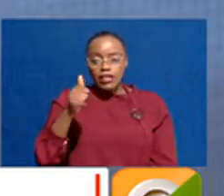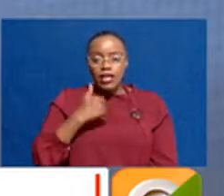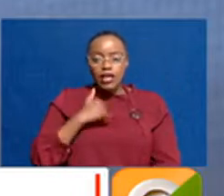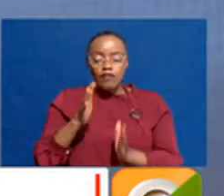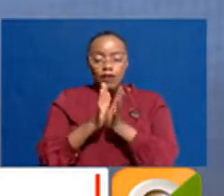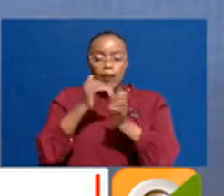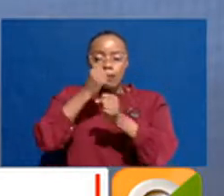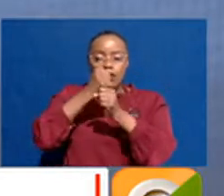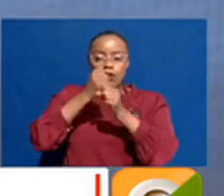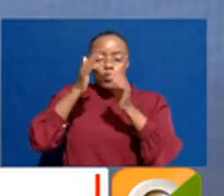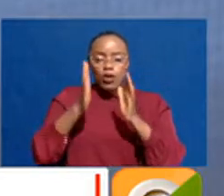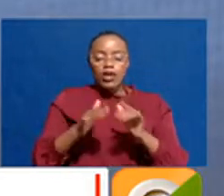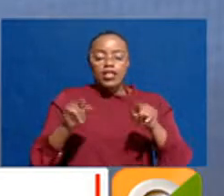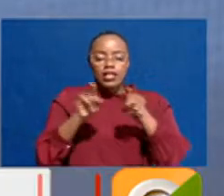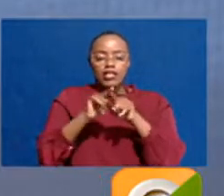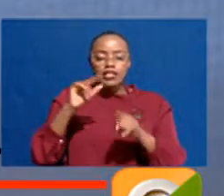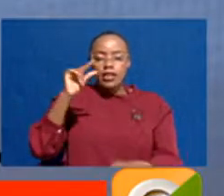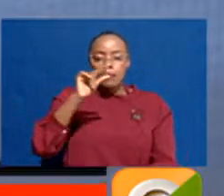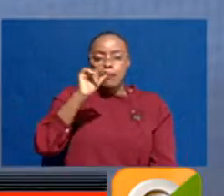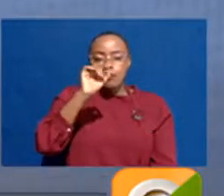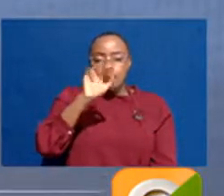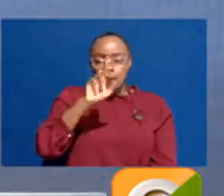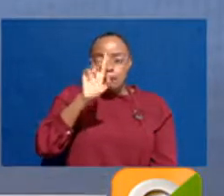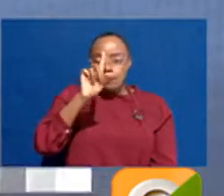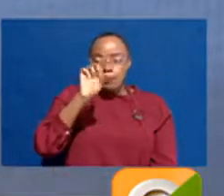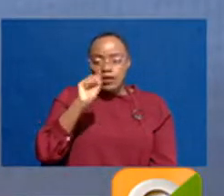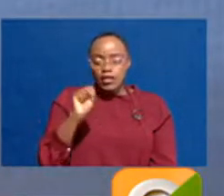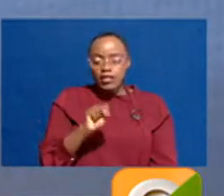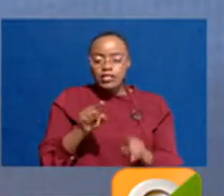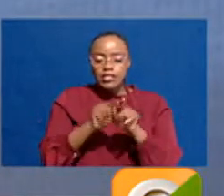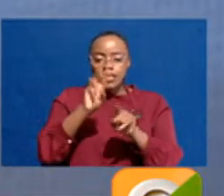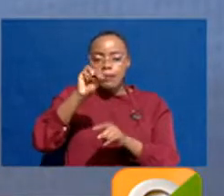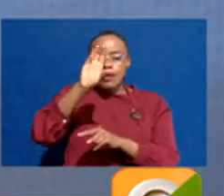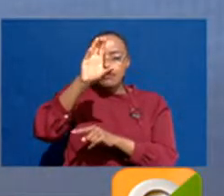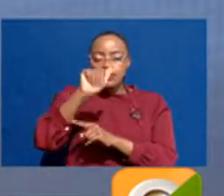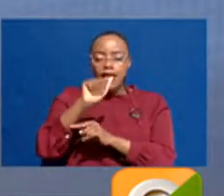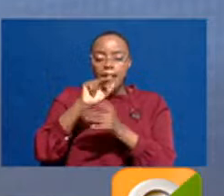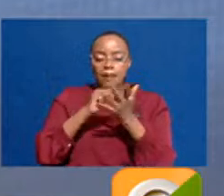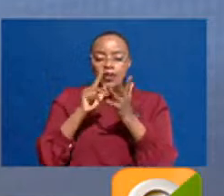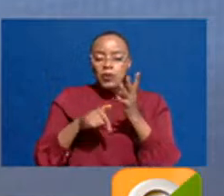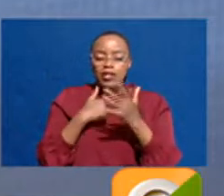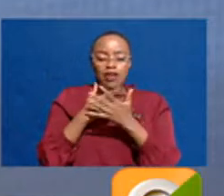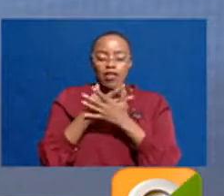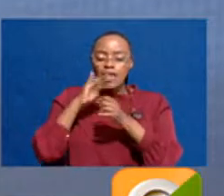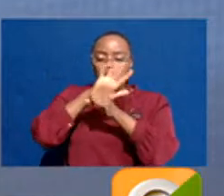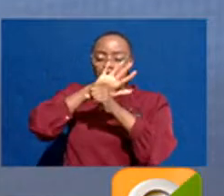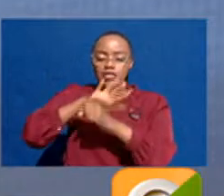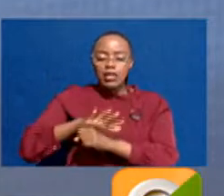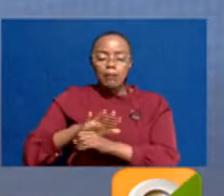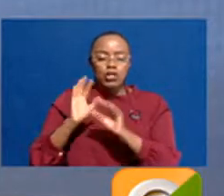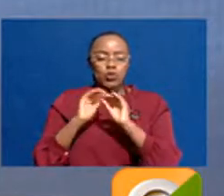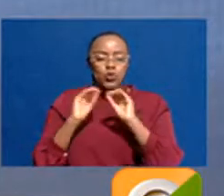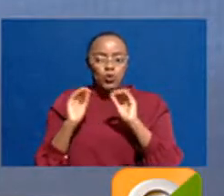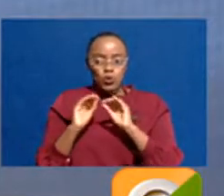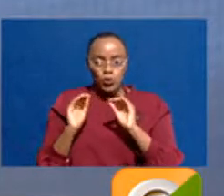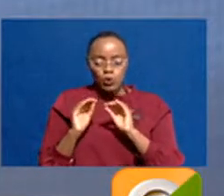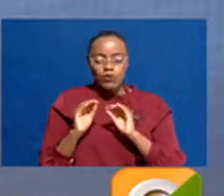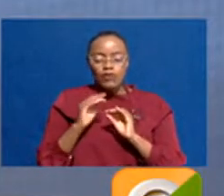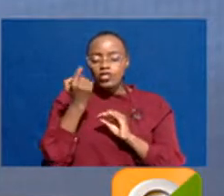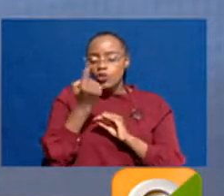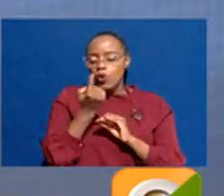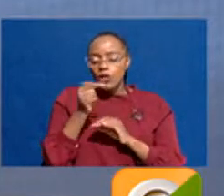public officers, the same grade as an MCA. Right. So there is no discrimination whatsoever. It is